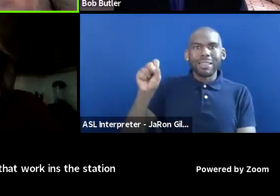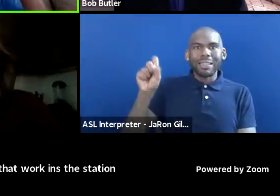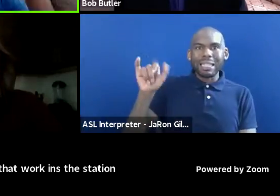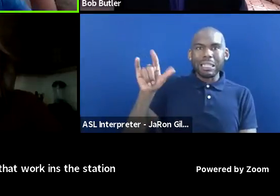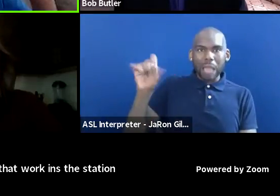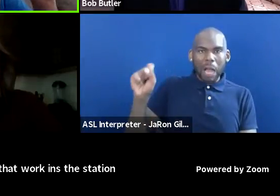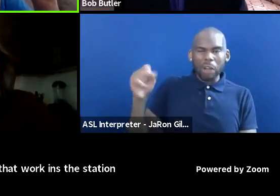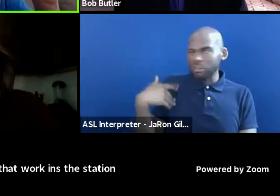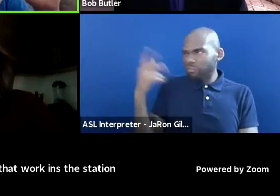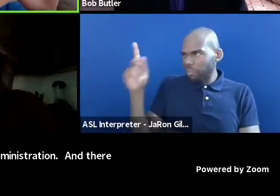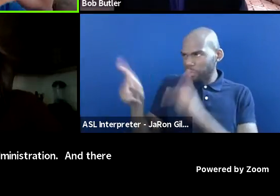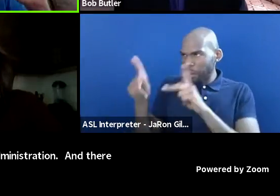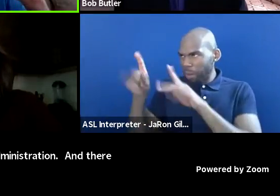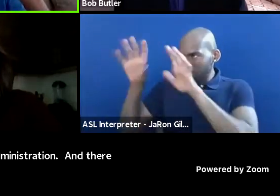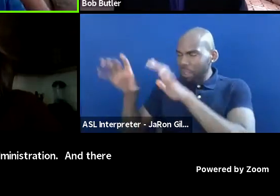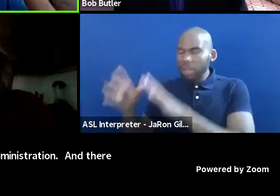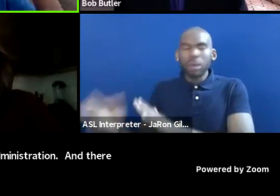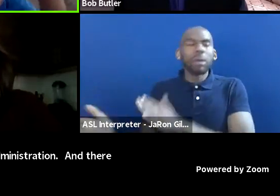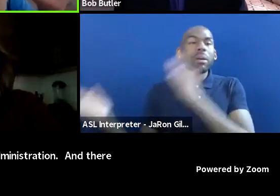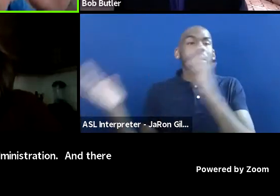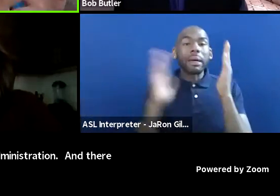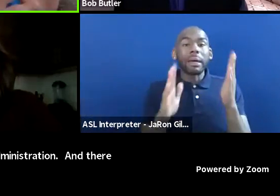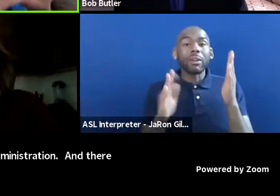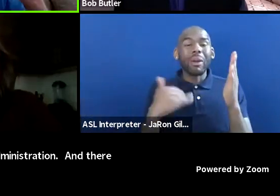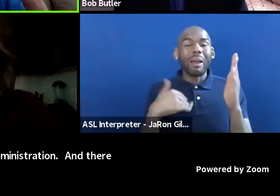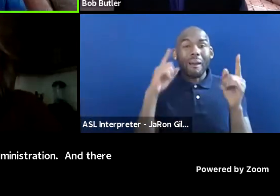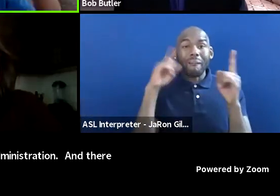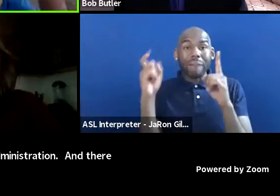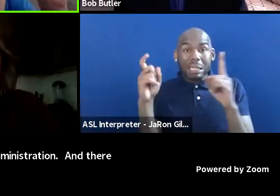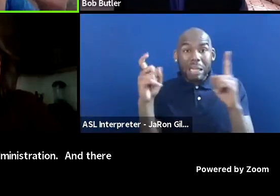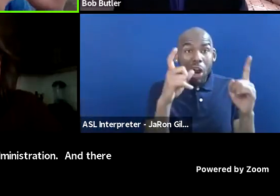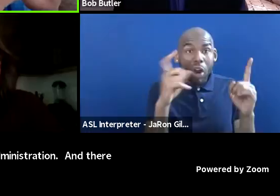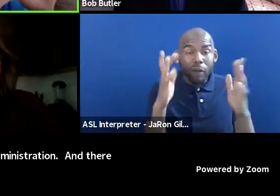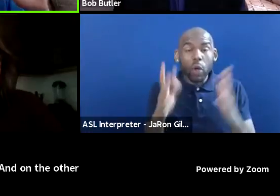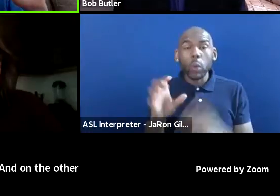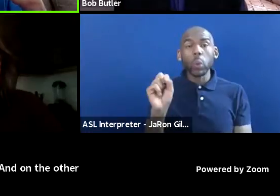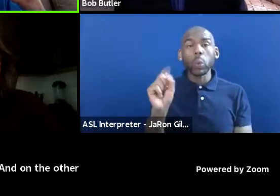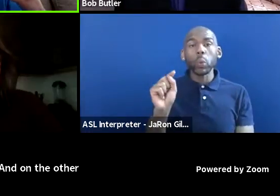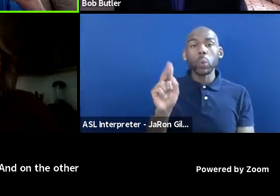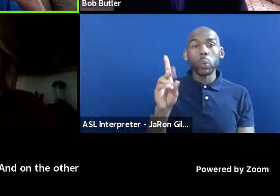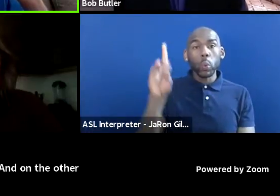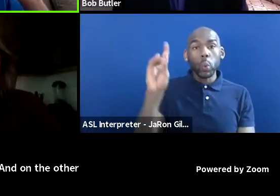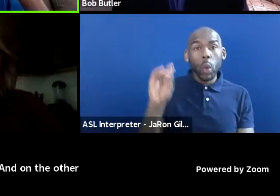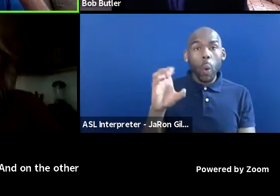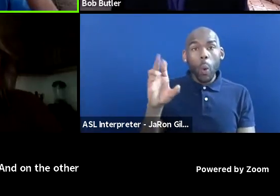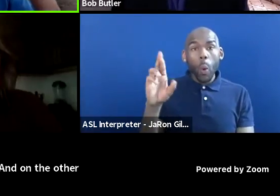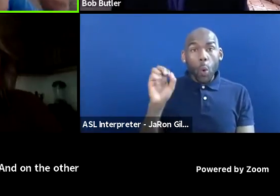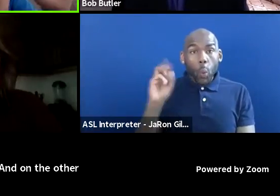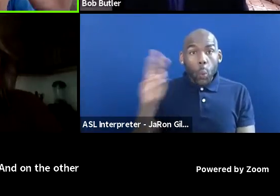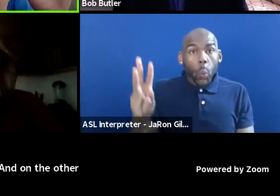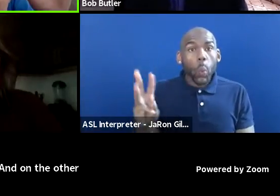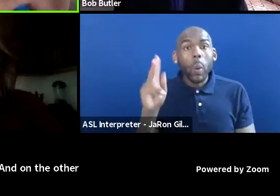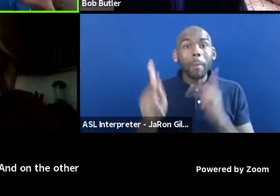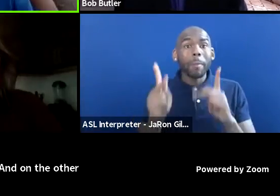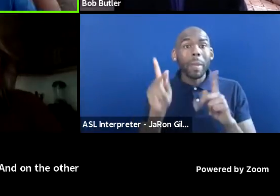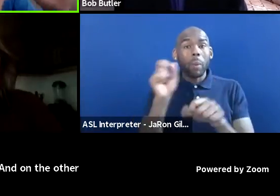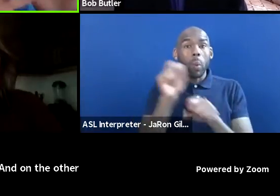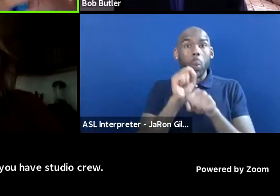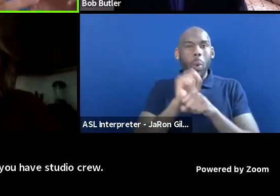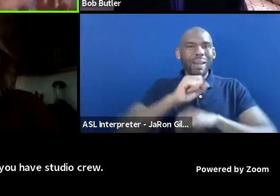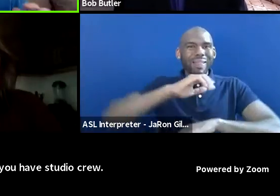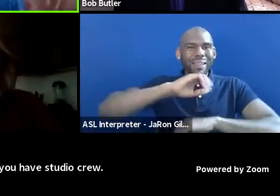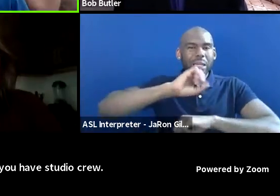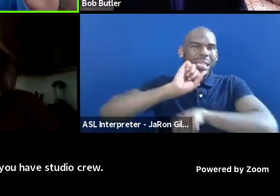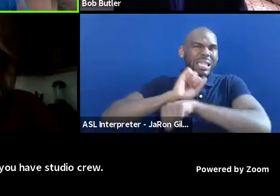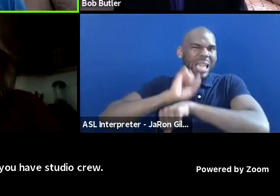that. And on the other side, you have photographers, you have studio crew, you have, people who are working the assignment desk,